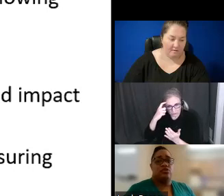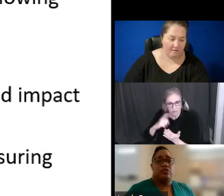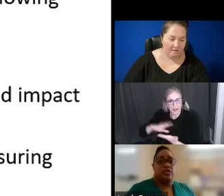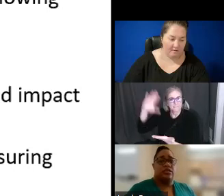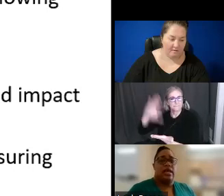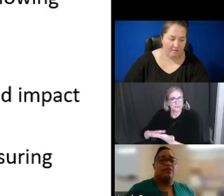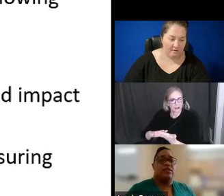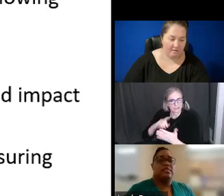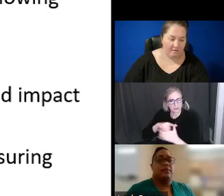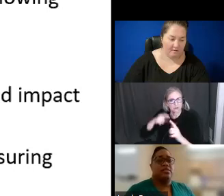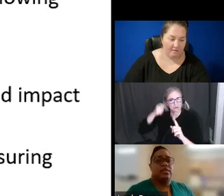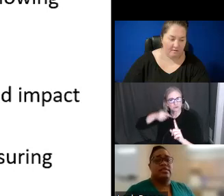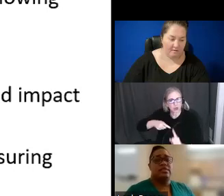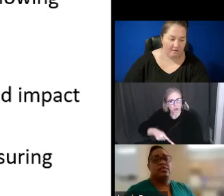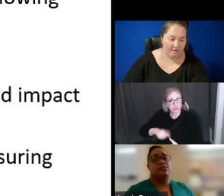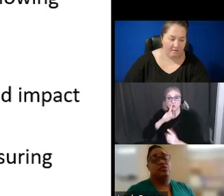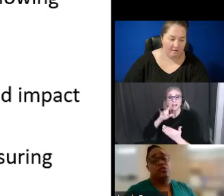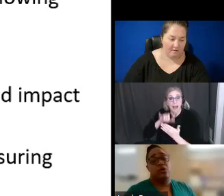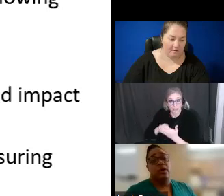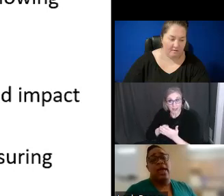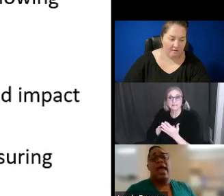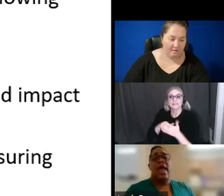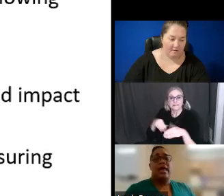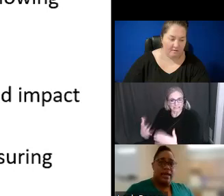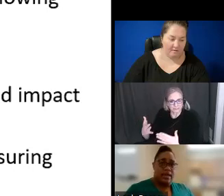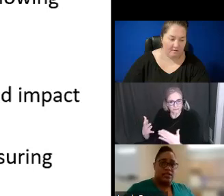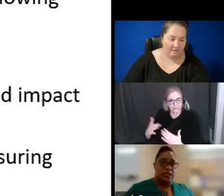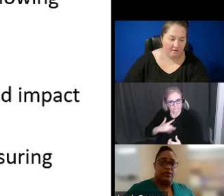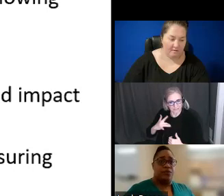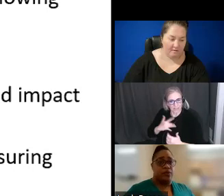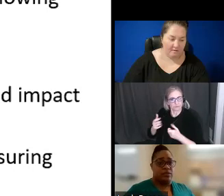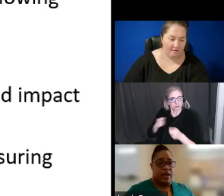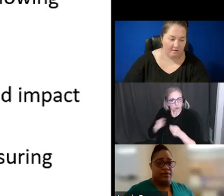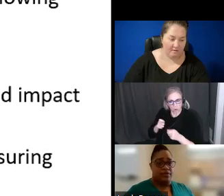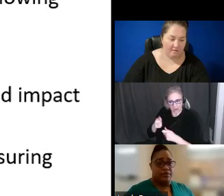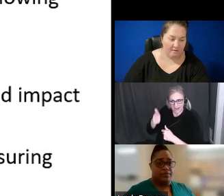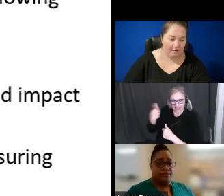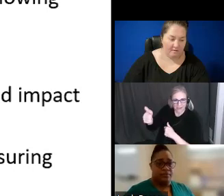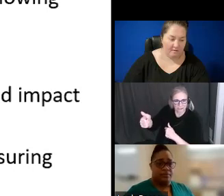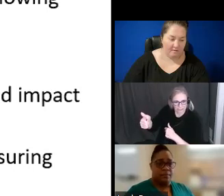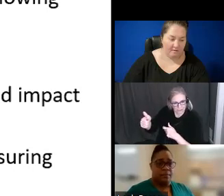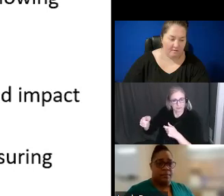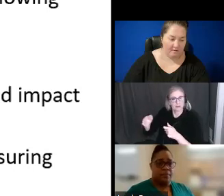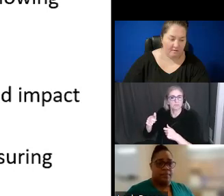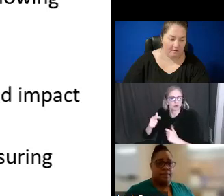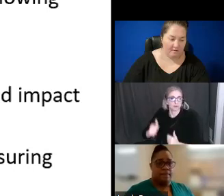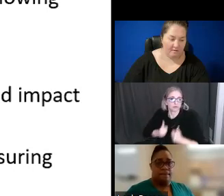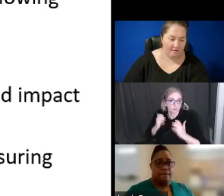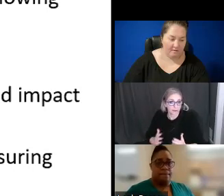minimizing those triggers and reestablishing a sense of control and agency for survivors.